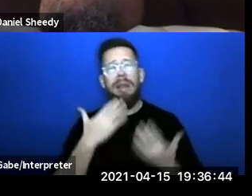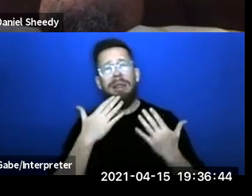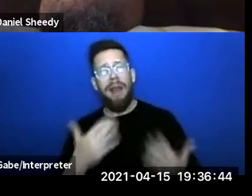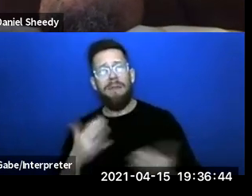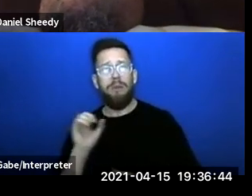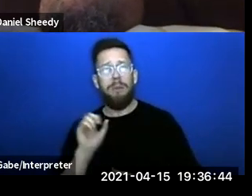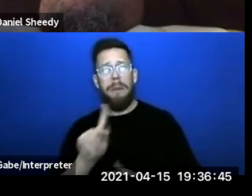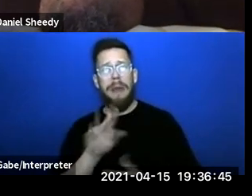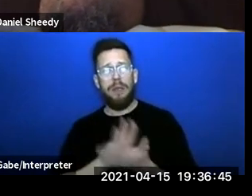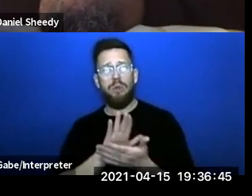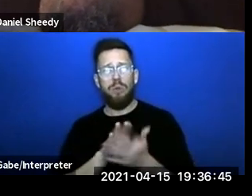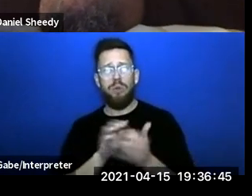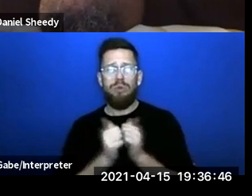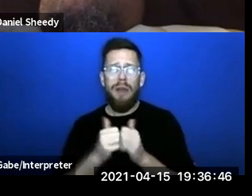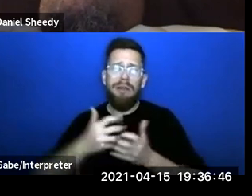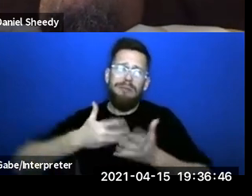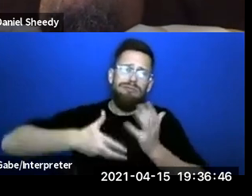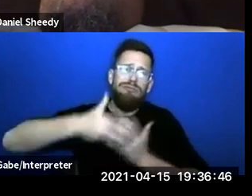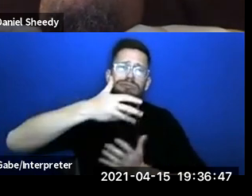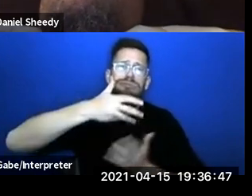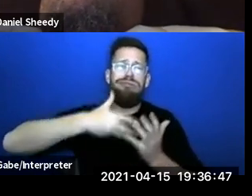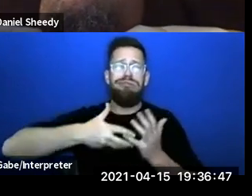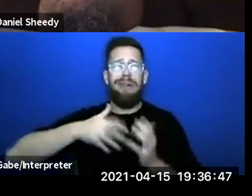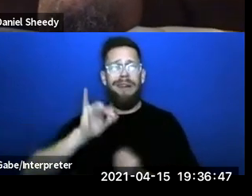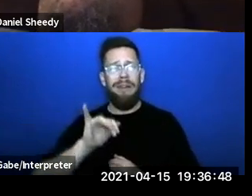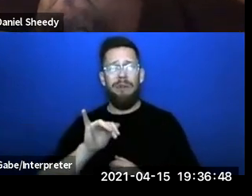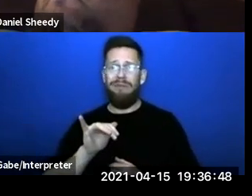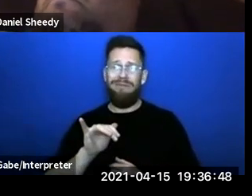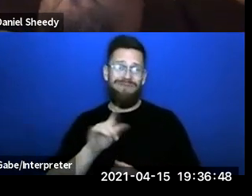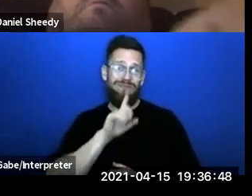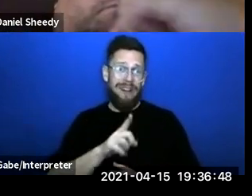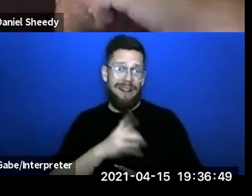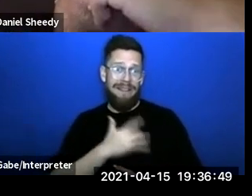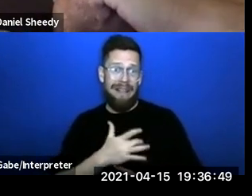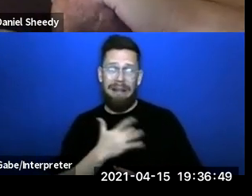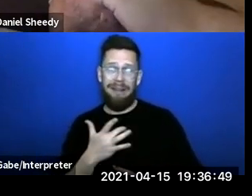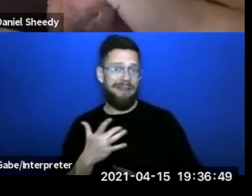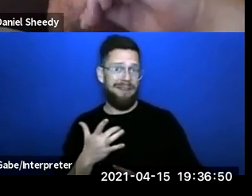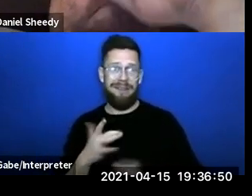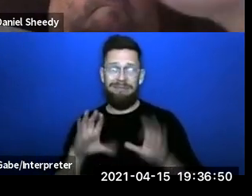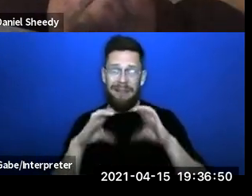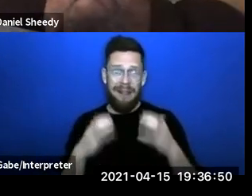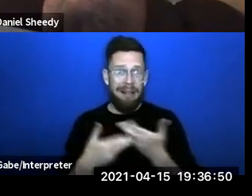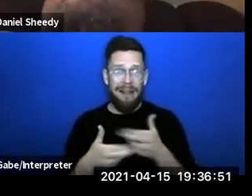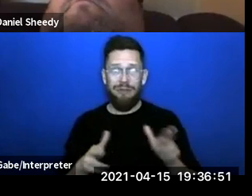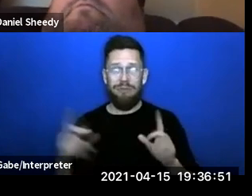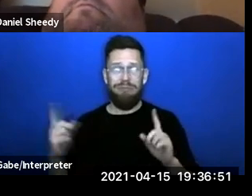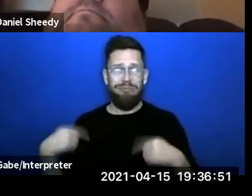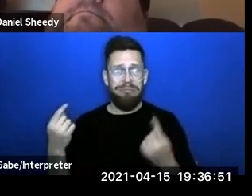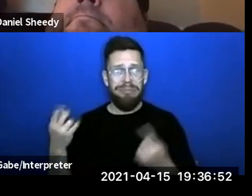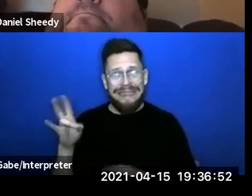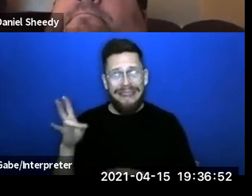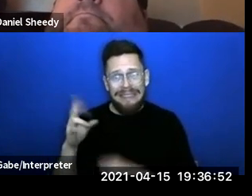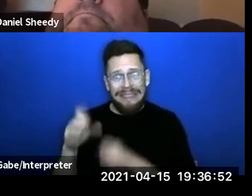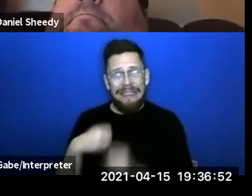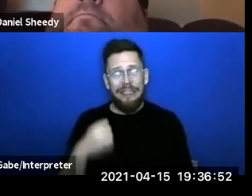Yep. That it's just the whole feeling in the classroom is just amazing. In 17 years, I've never had this happen ever.